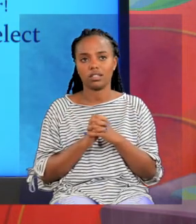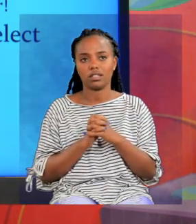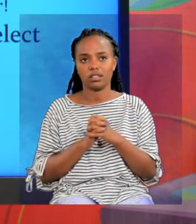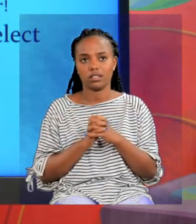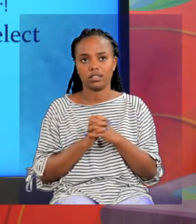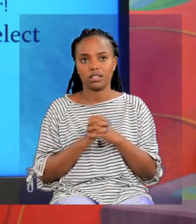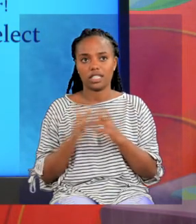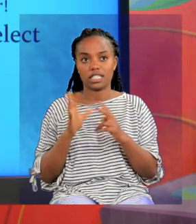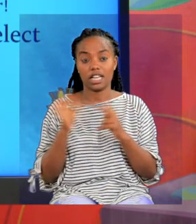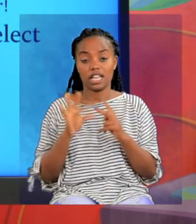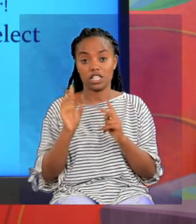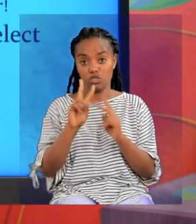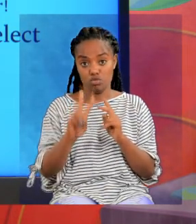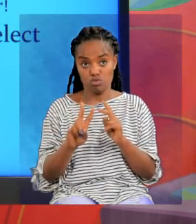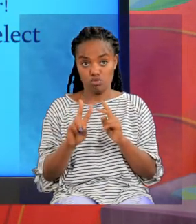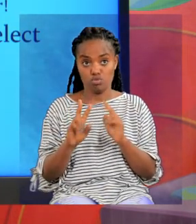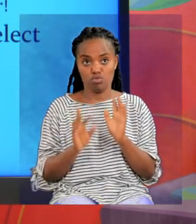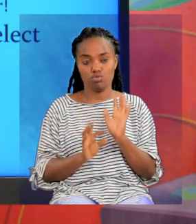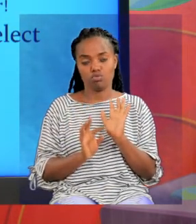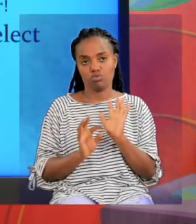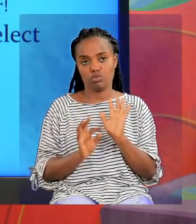We are selecting two letters, so